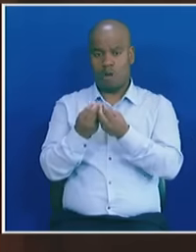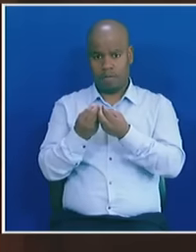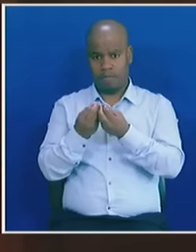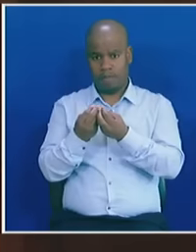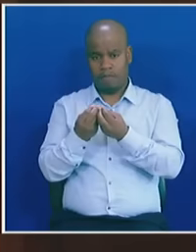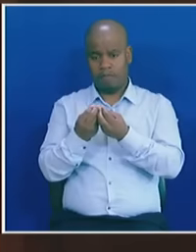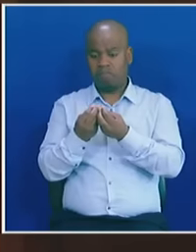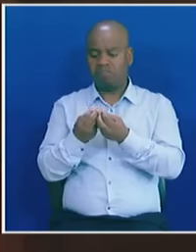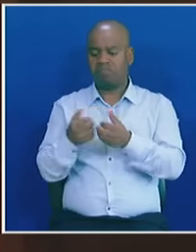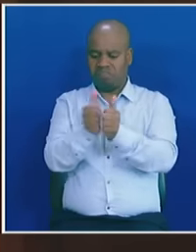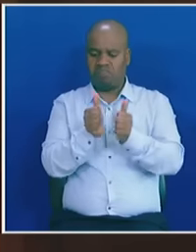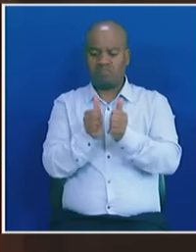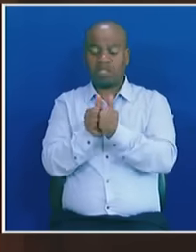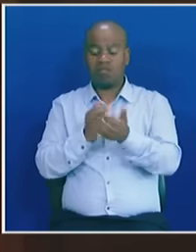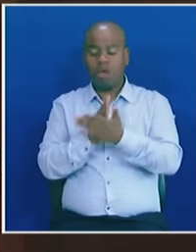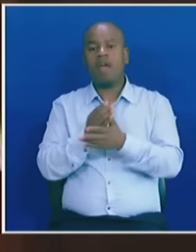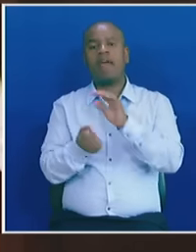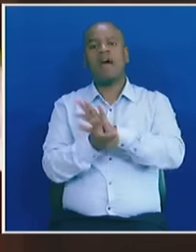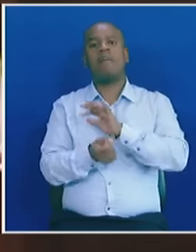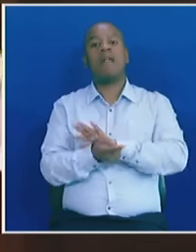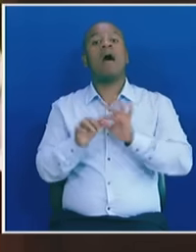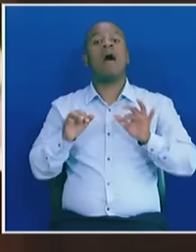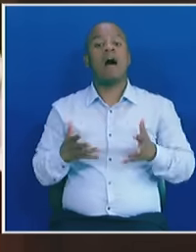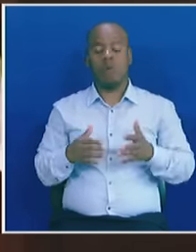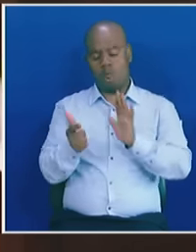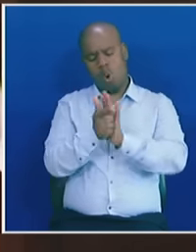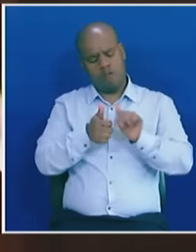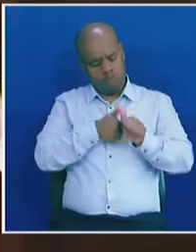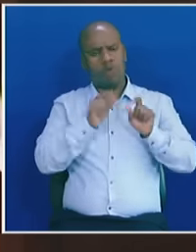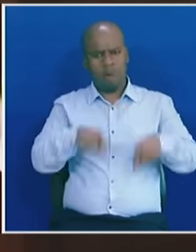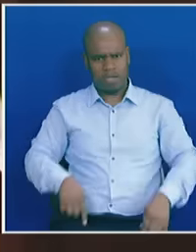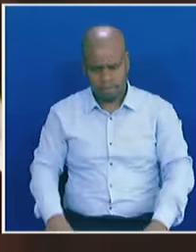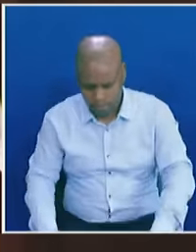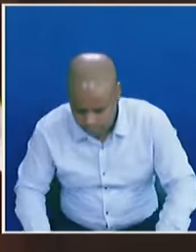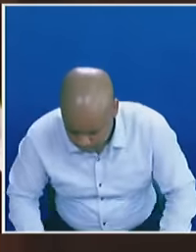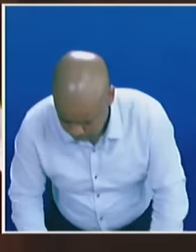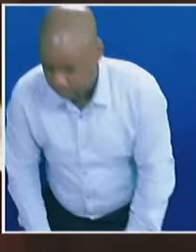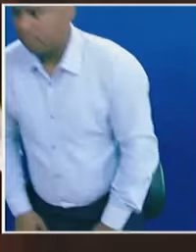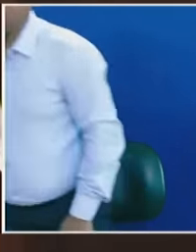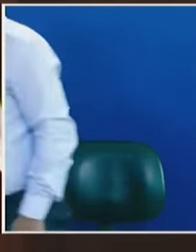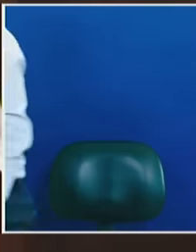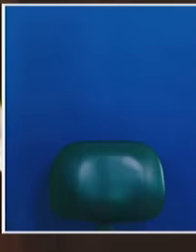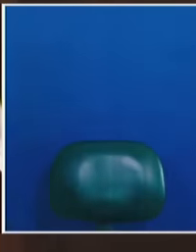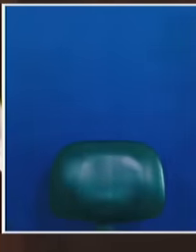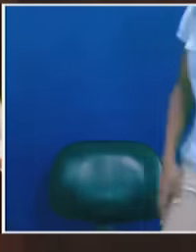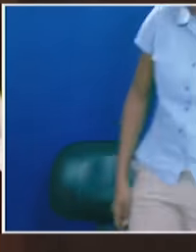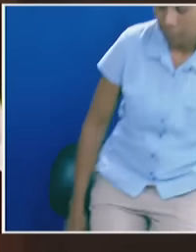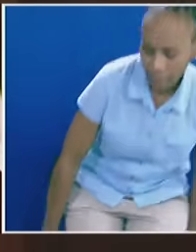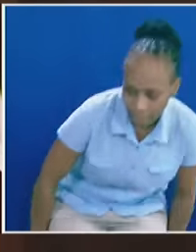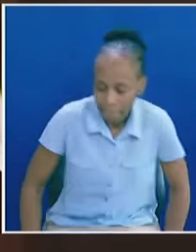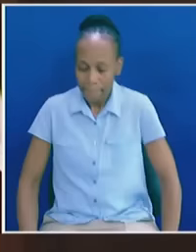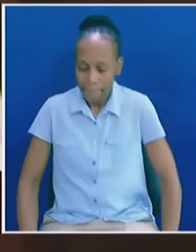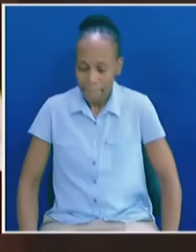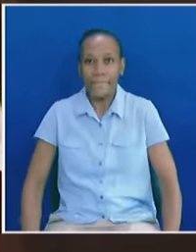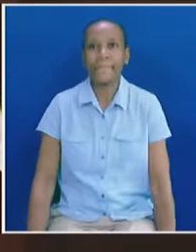these rights must be exercised within the letter of the law. Any attempt to push an agenda that seeks to undermine our